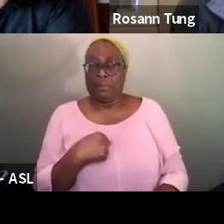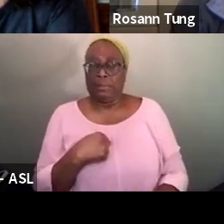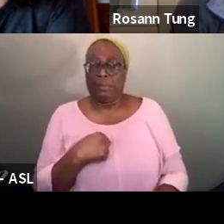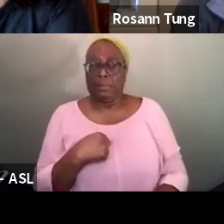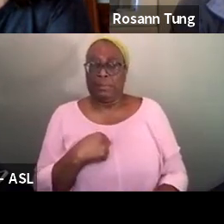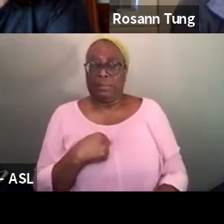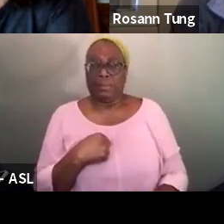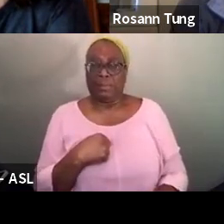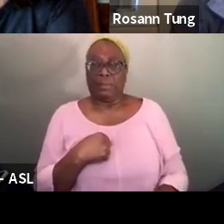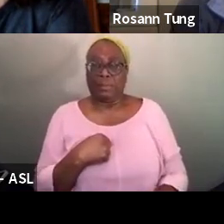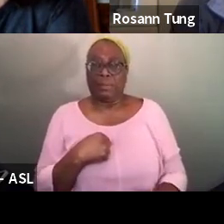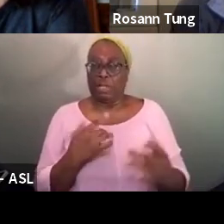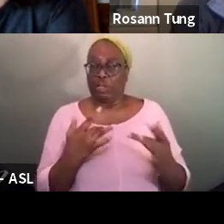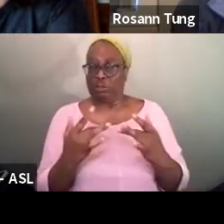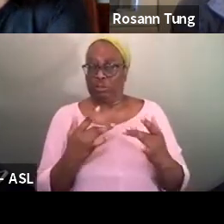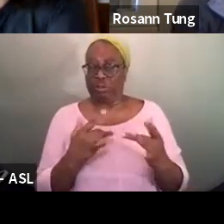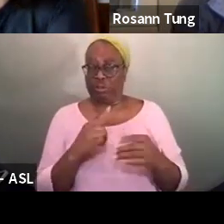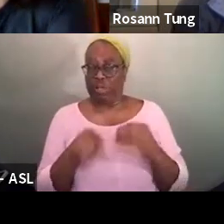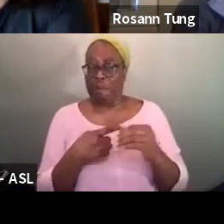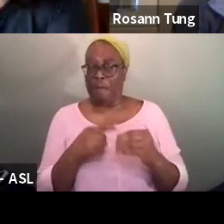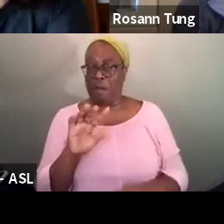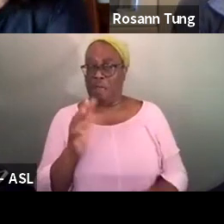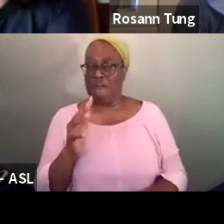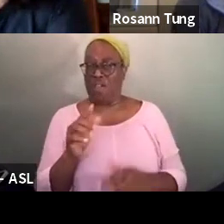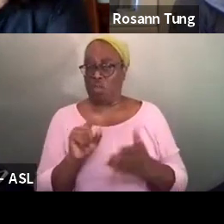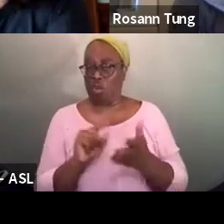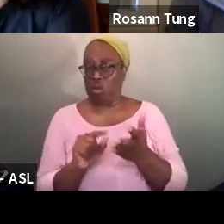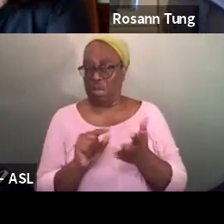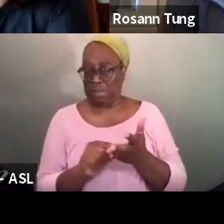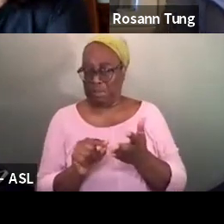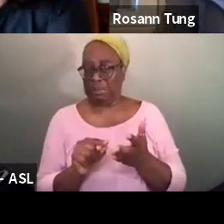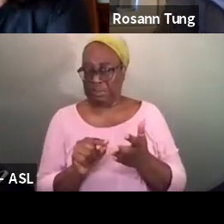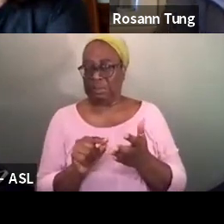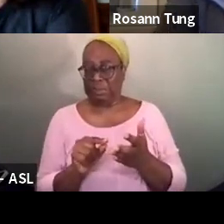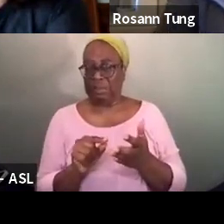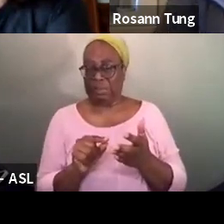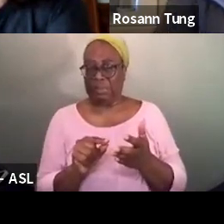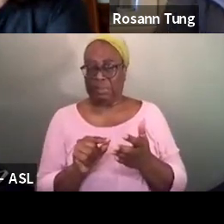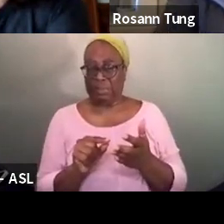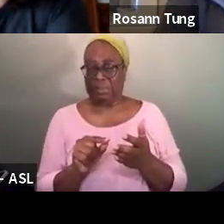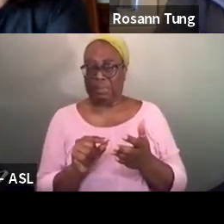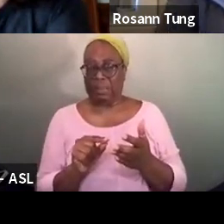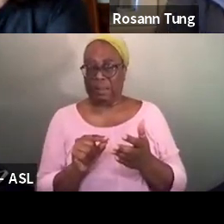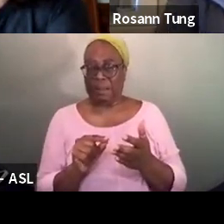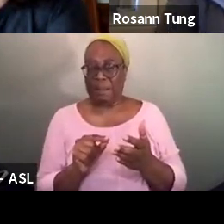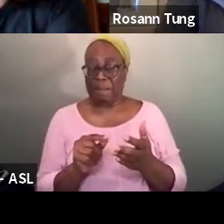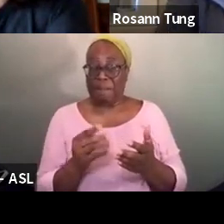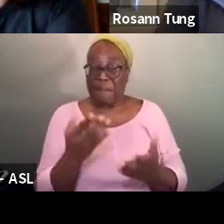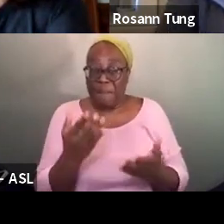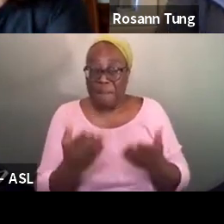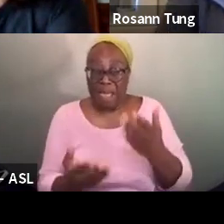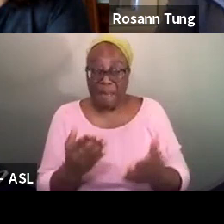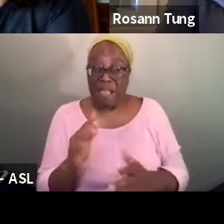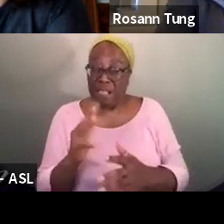the 5th grade may not be, as Ms. Grassa has suggested, as far along, if you